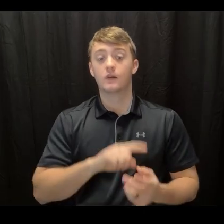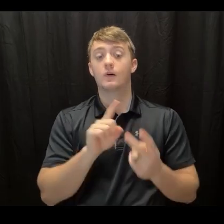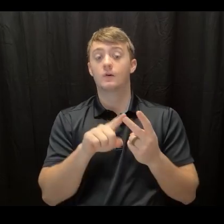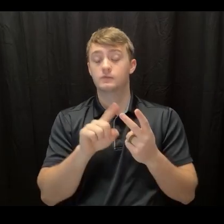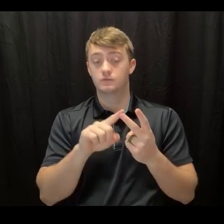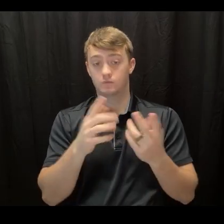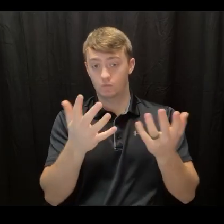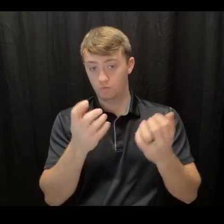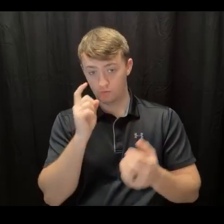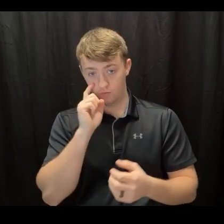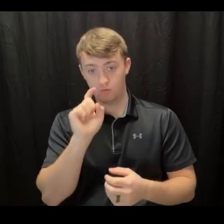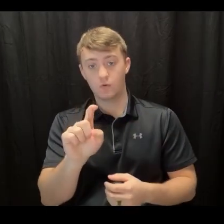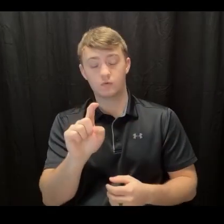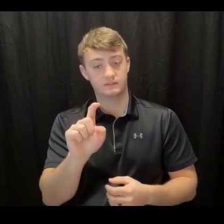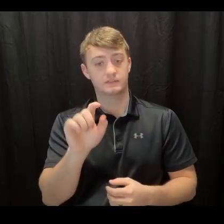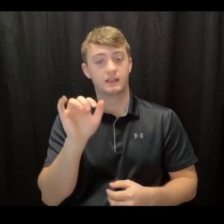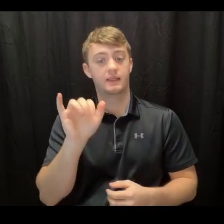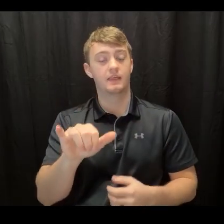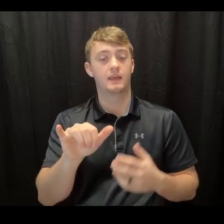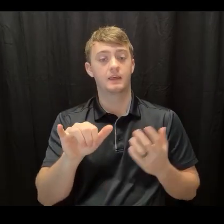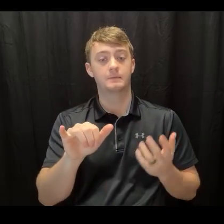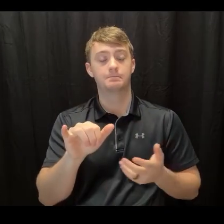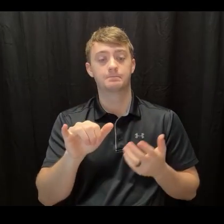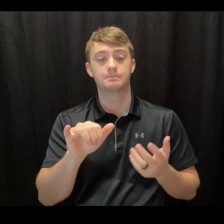Also notice that